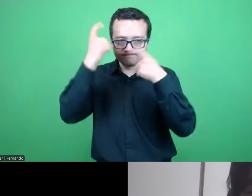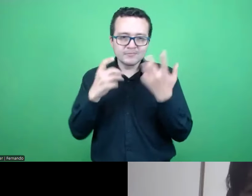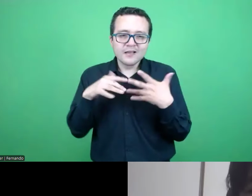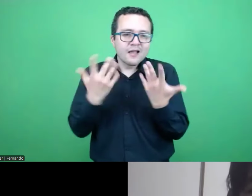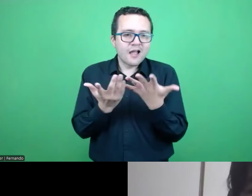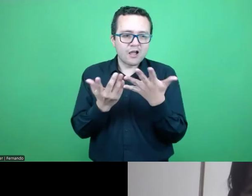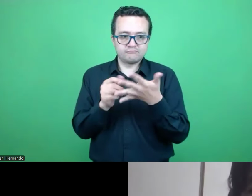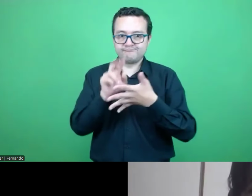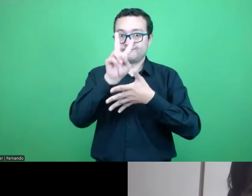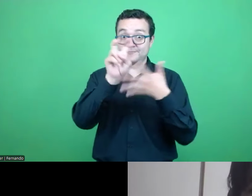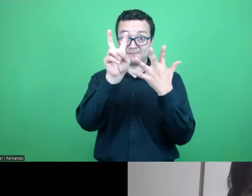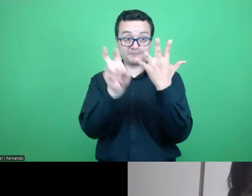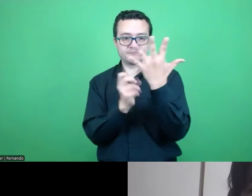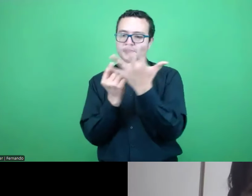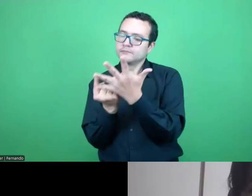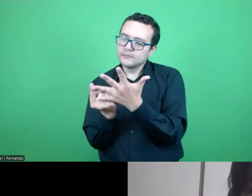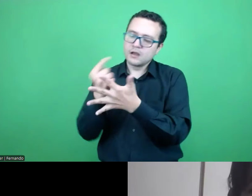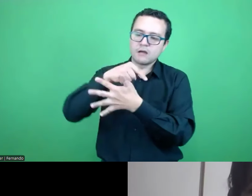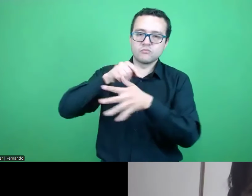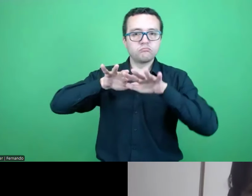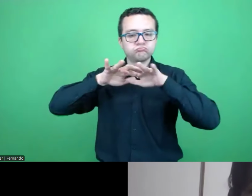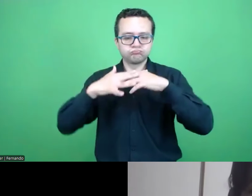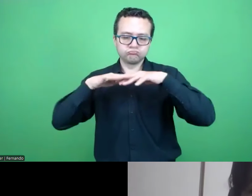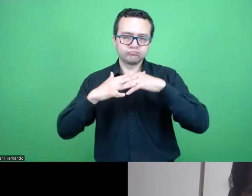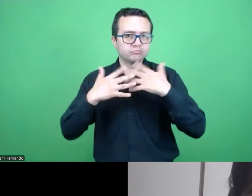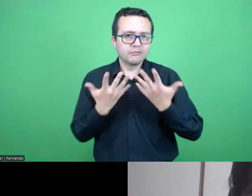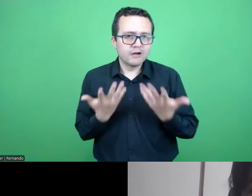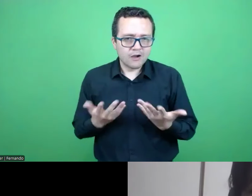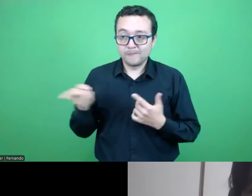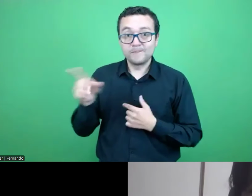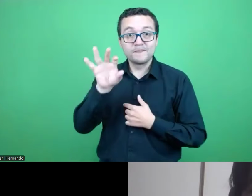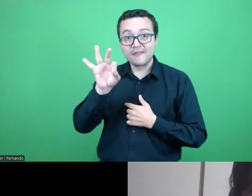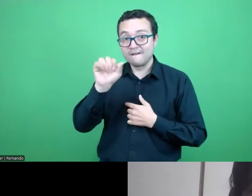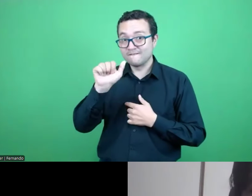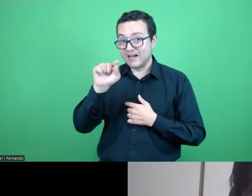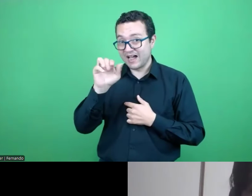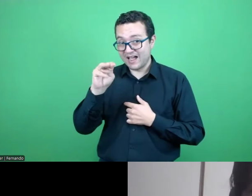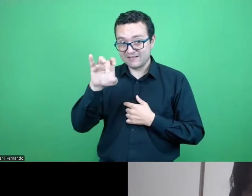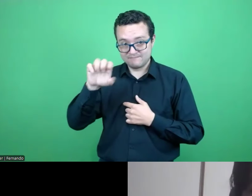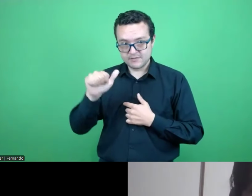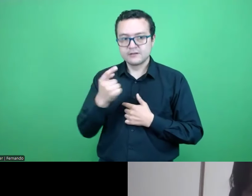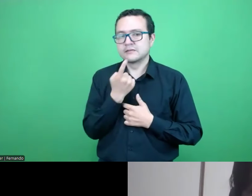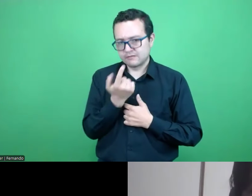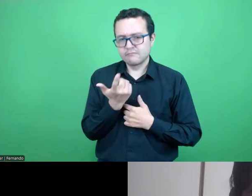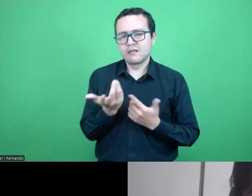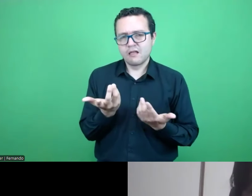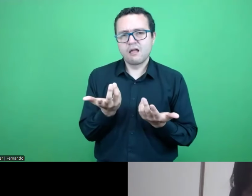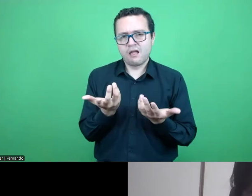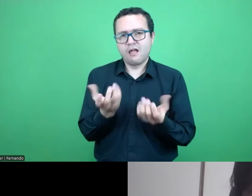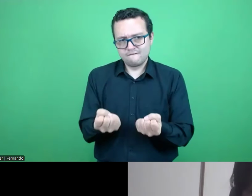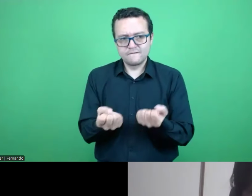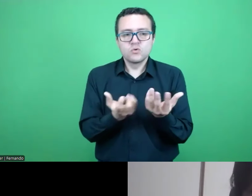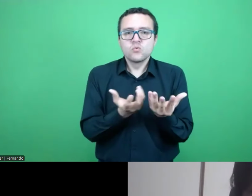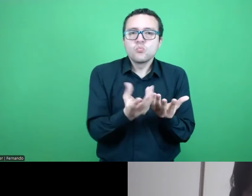and Fatma mentioned that there are many different disability groups, and the way the groups are perceived and have access to resources also